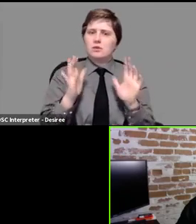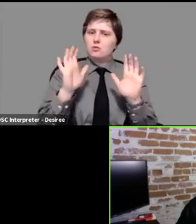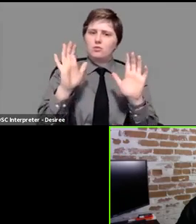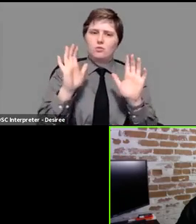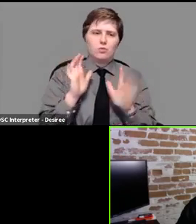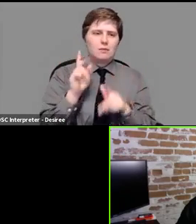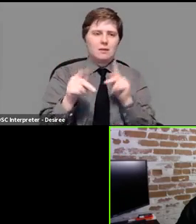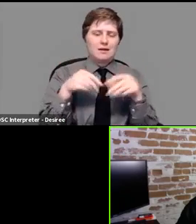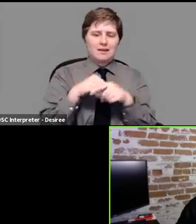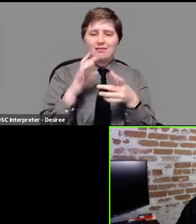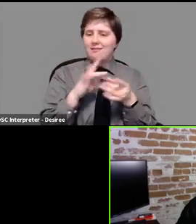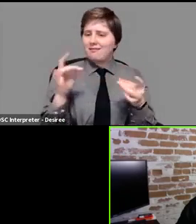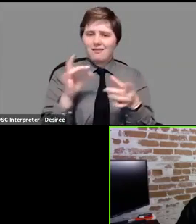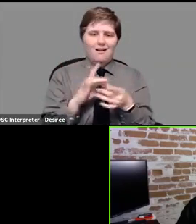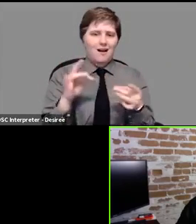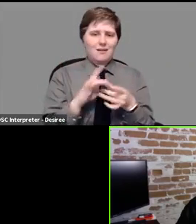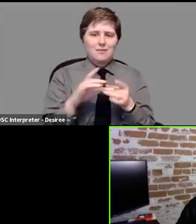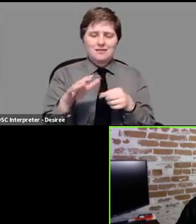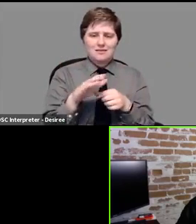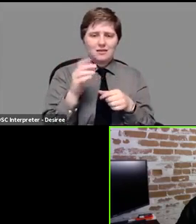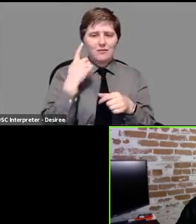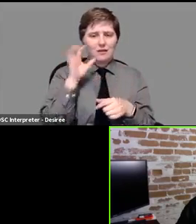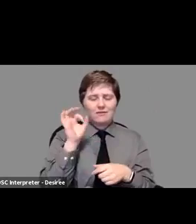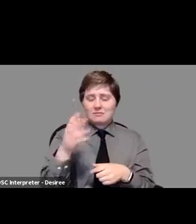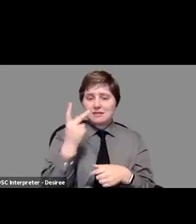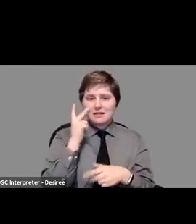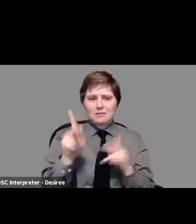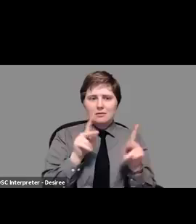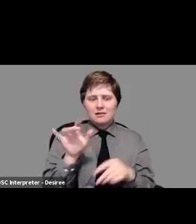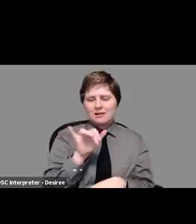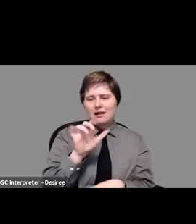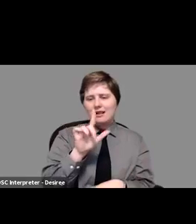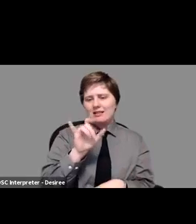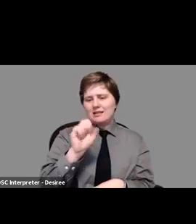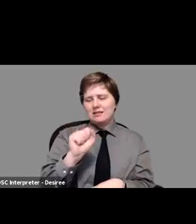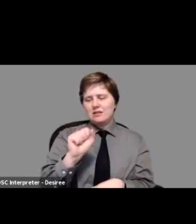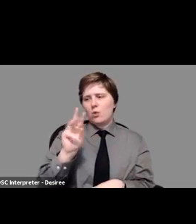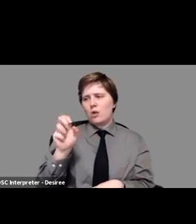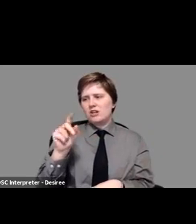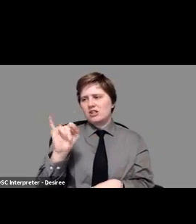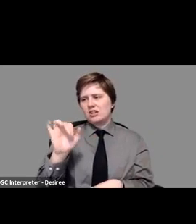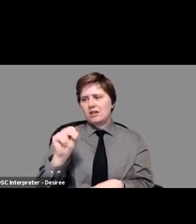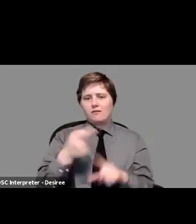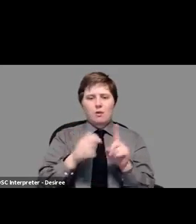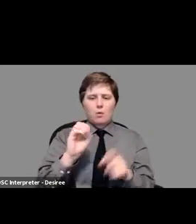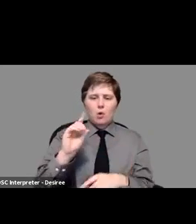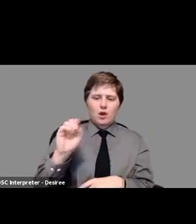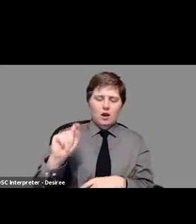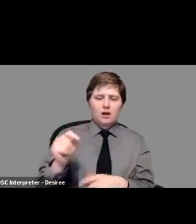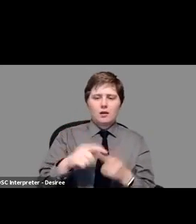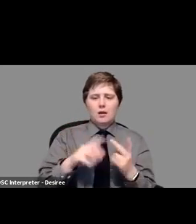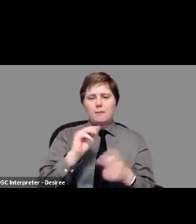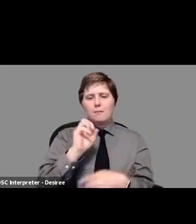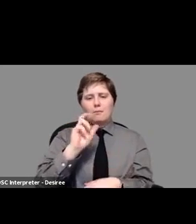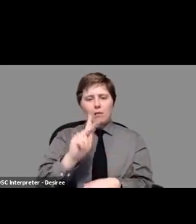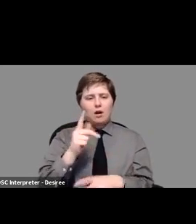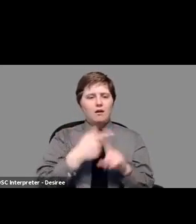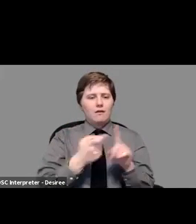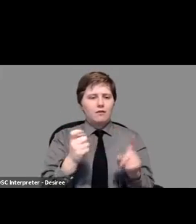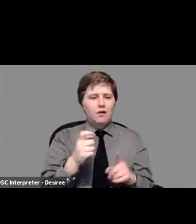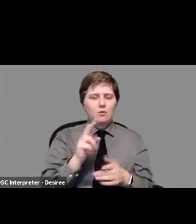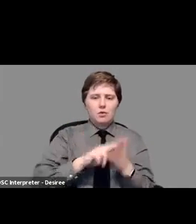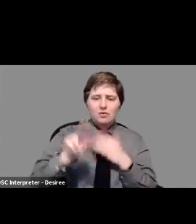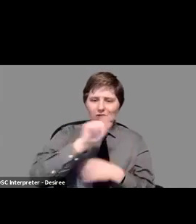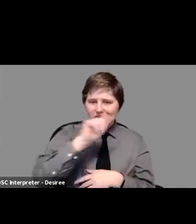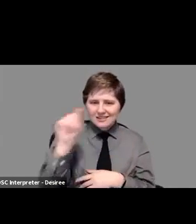people in the comments on Facebook. I'm seeing people like Lisa Washington from ODOT, Mark Uridi from University